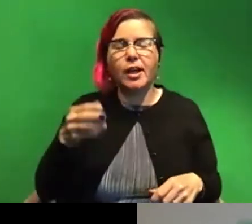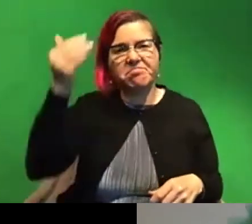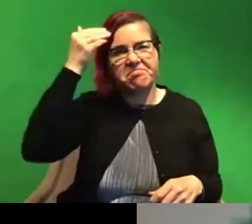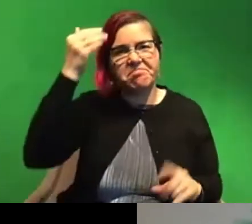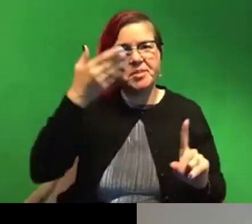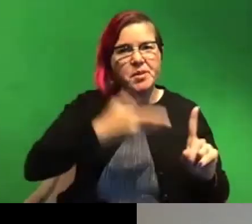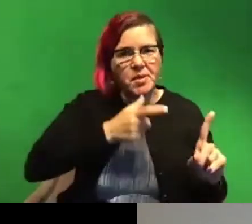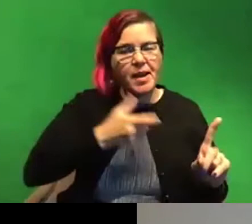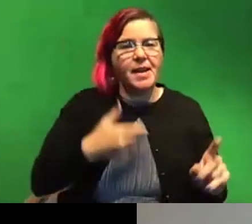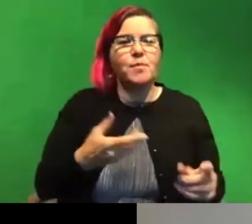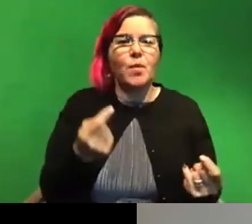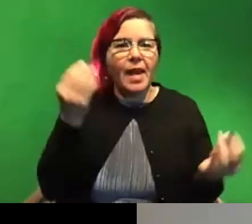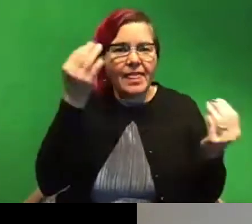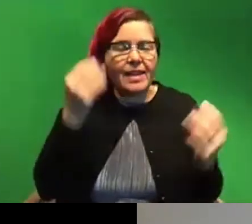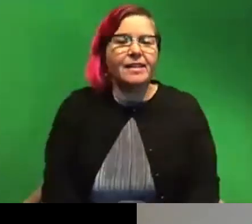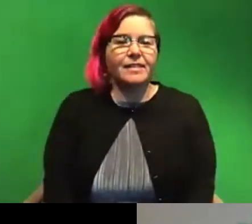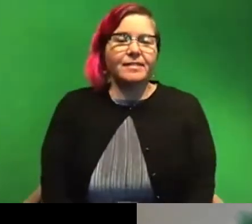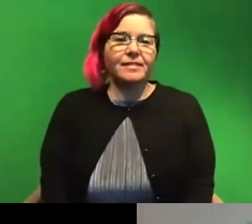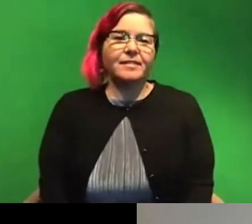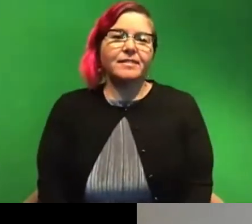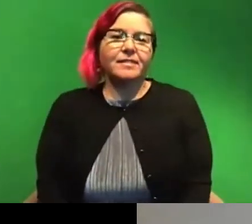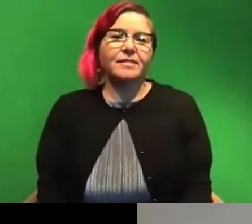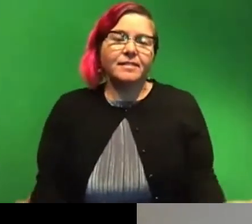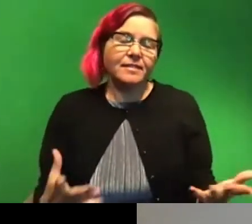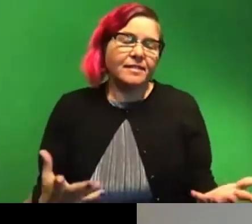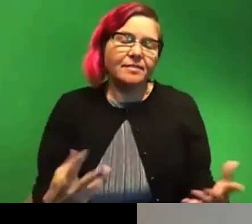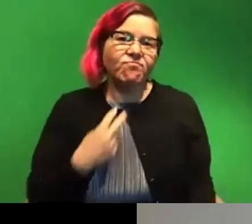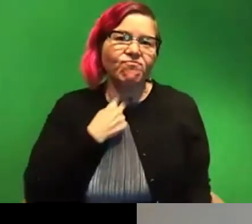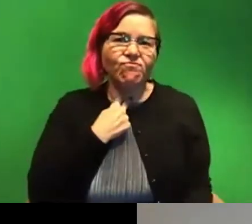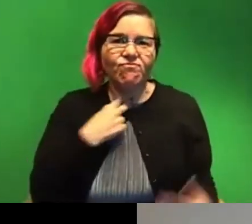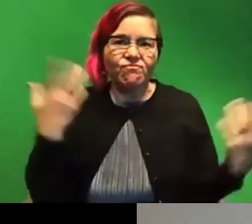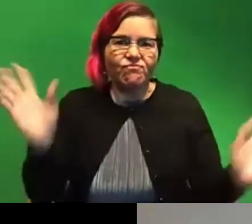am, what I think. I think I'm doomed on that front.